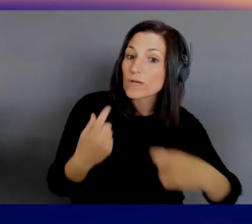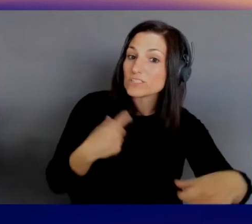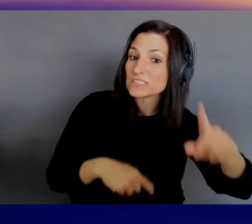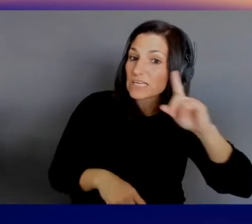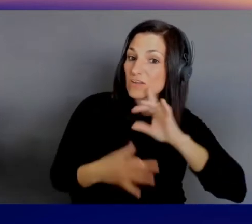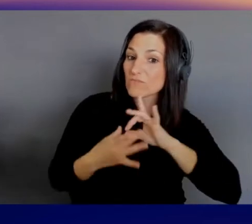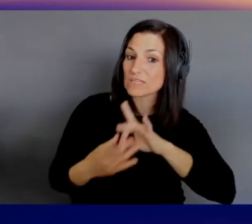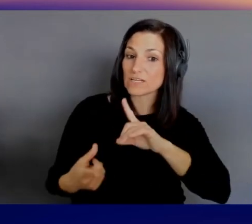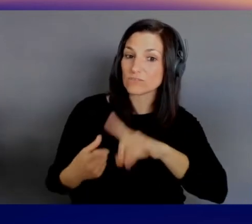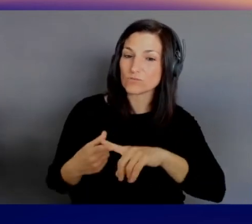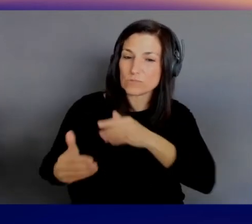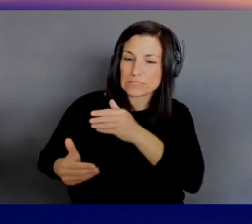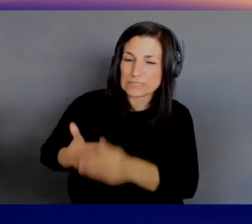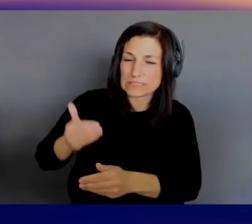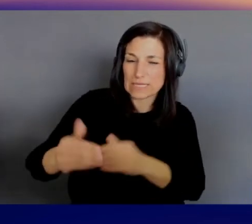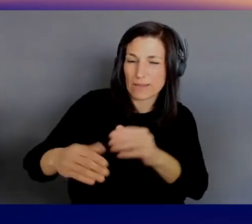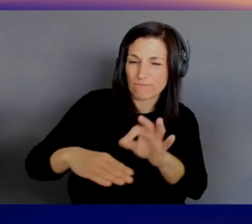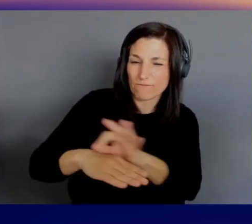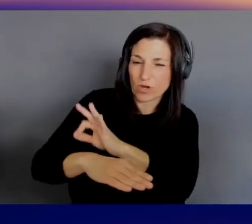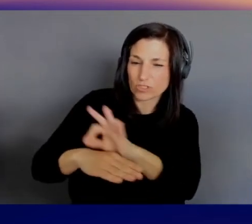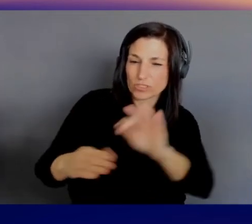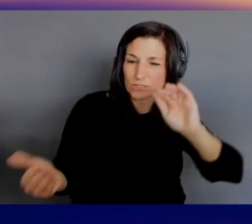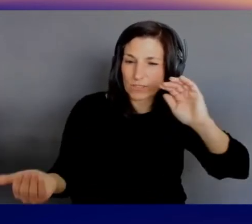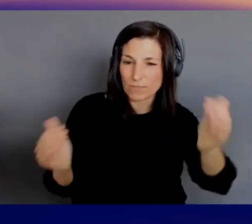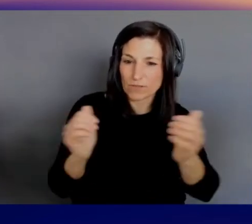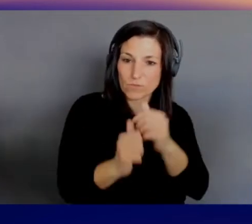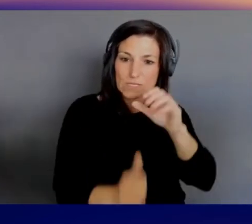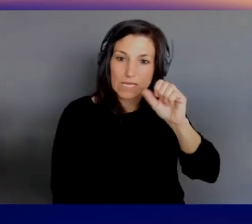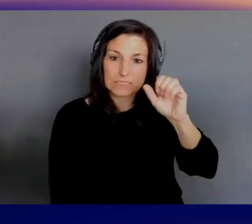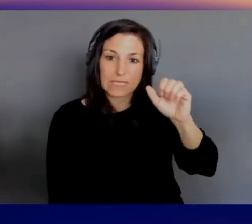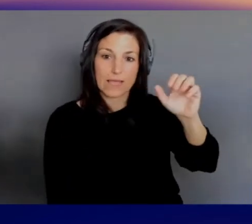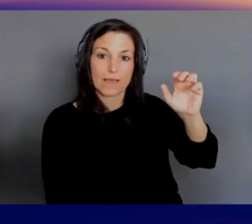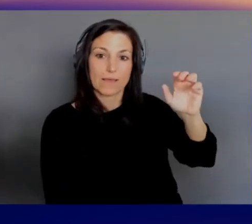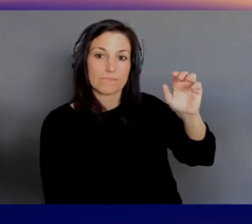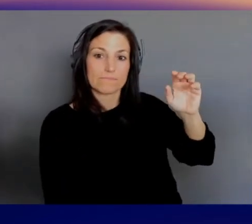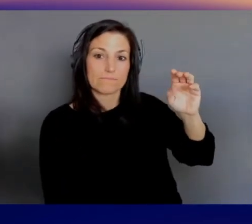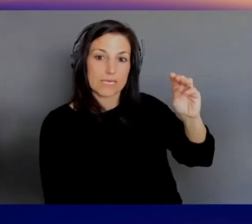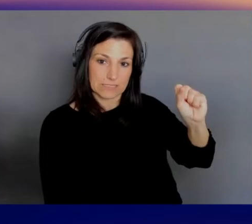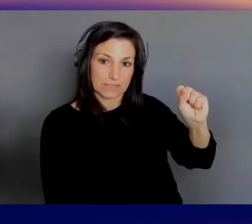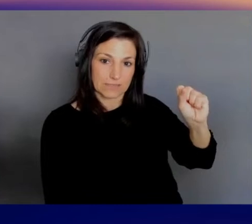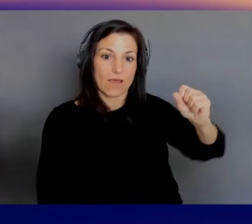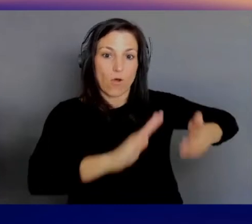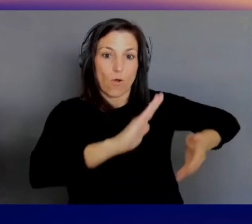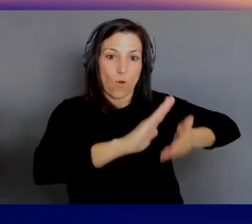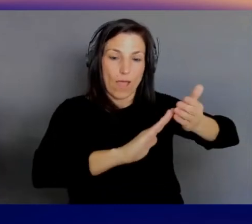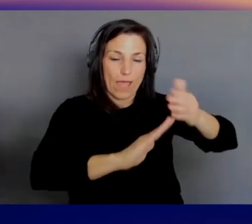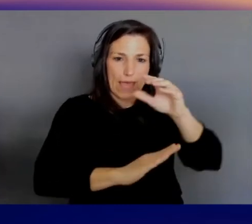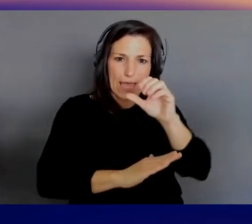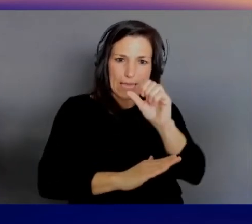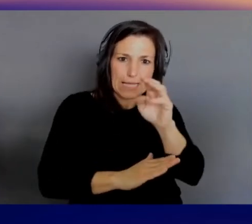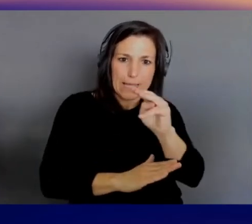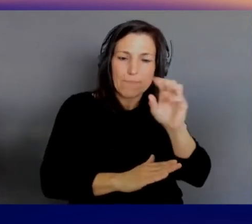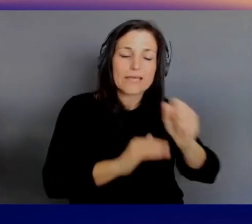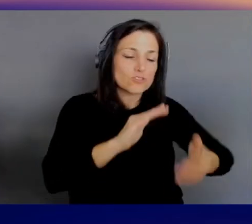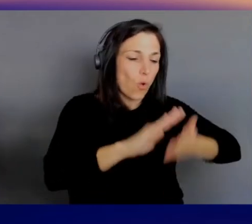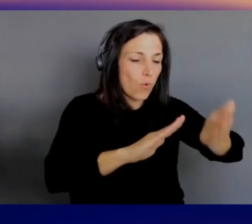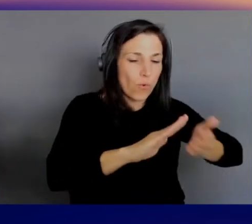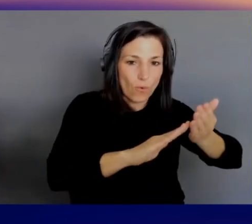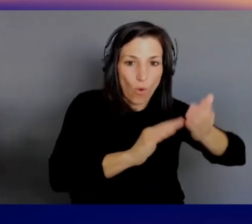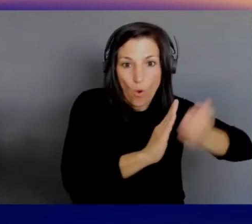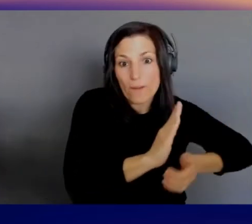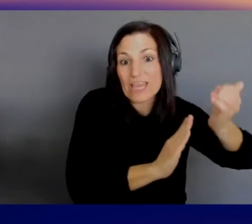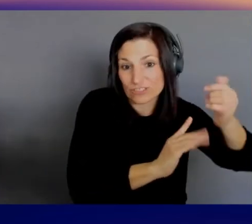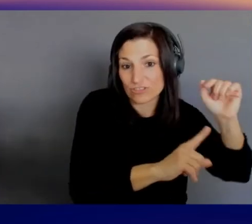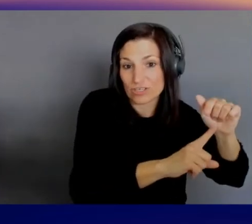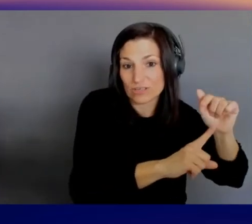step functions compares with SSM automation. Oh yeah, Brian, you were talking about this with me earlier. So Yeah. a quick